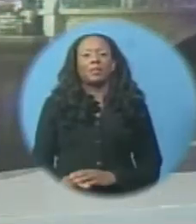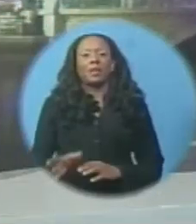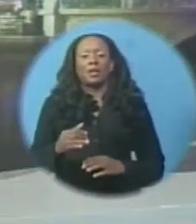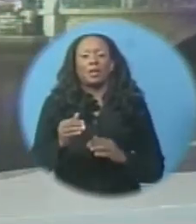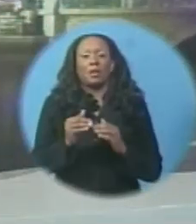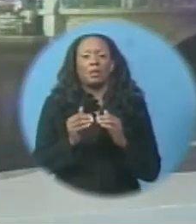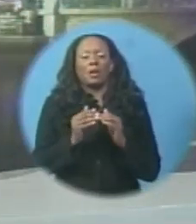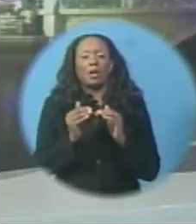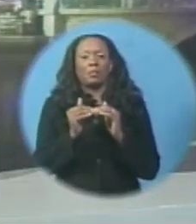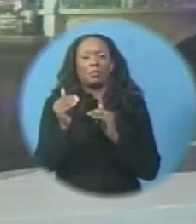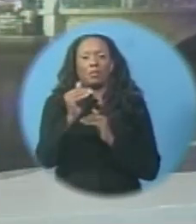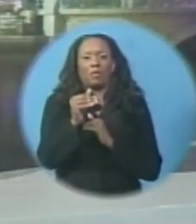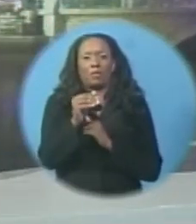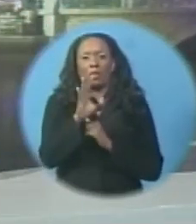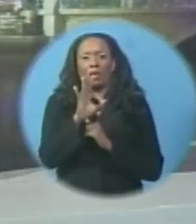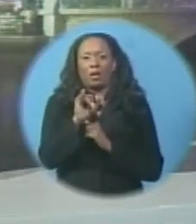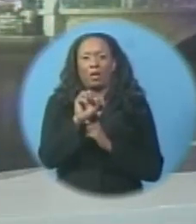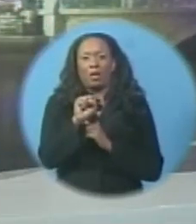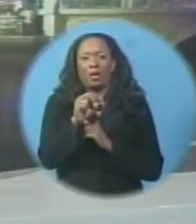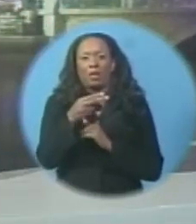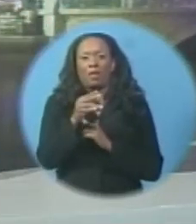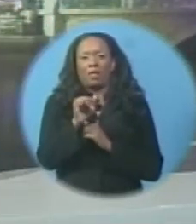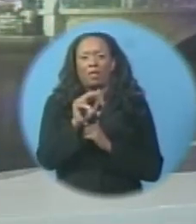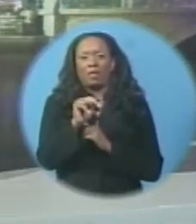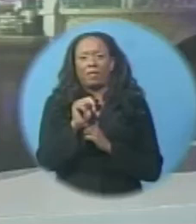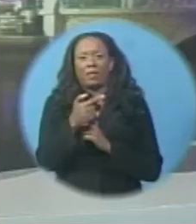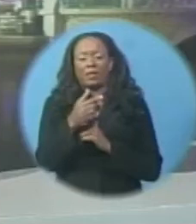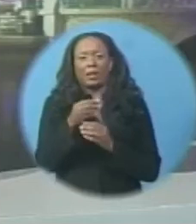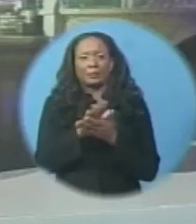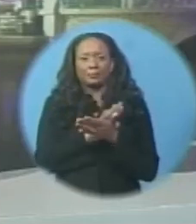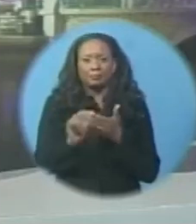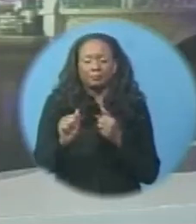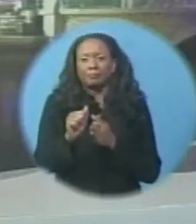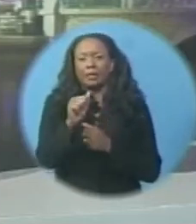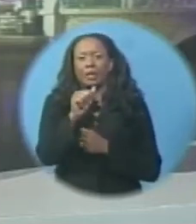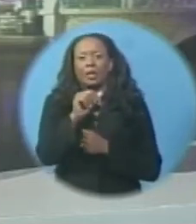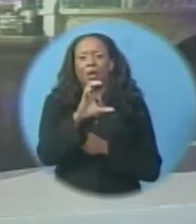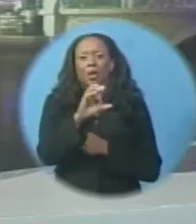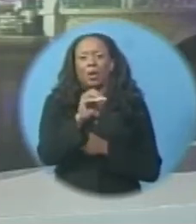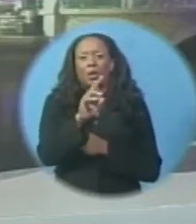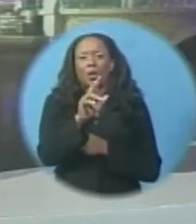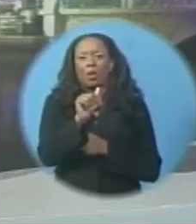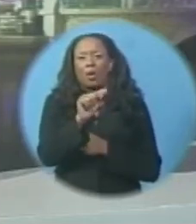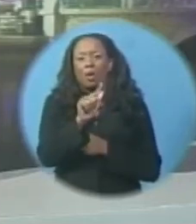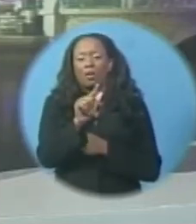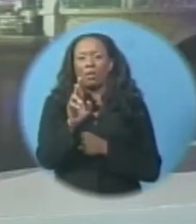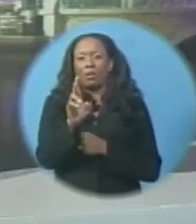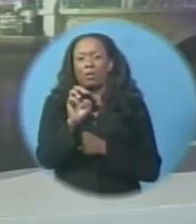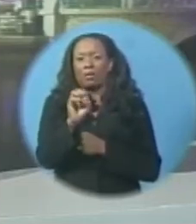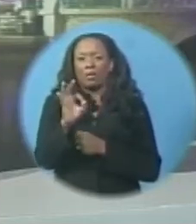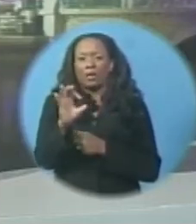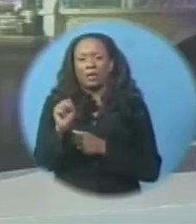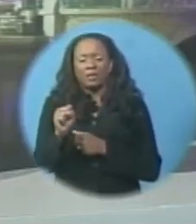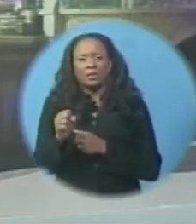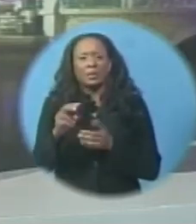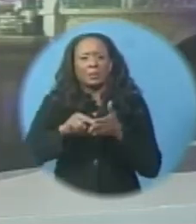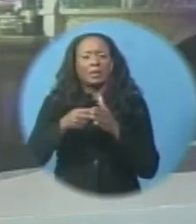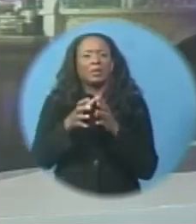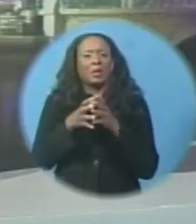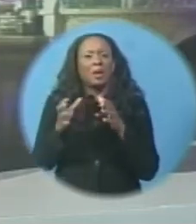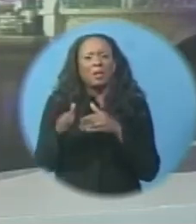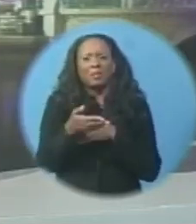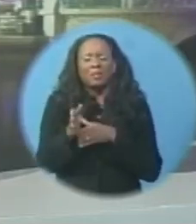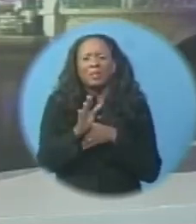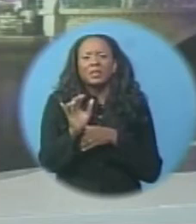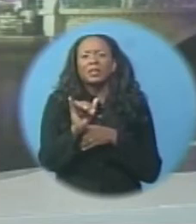Overfishing and the degradation of coral reefs across the Caribbean and Pacific Islands are pushing many fish, including food sources like tuna